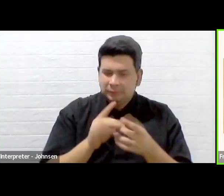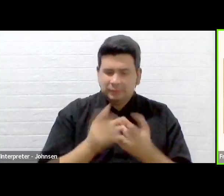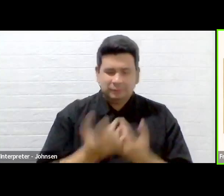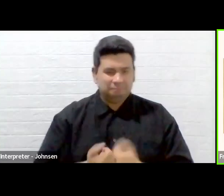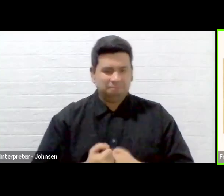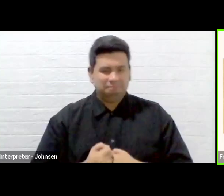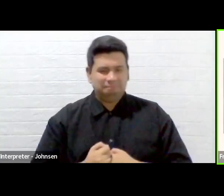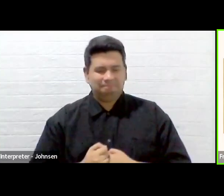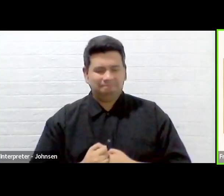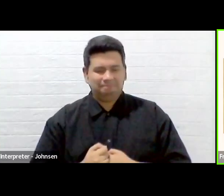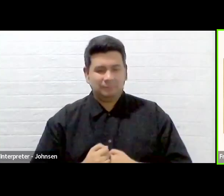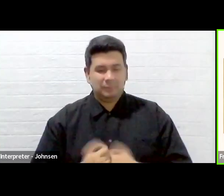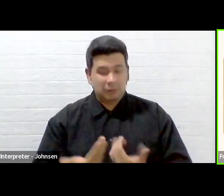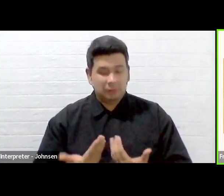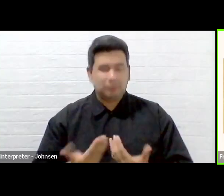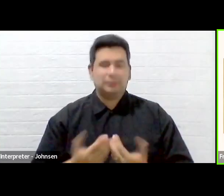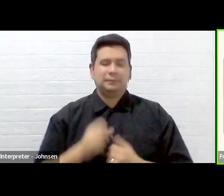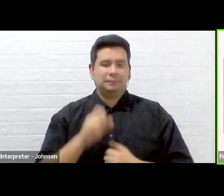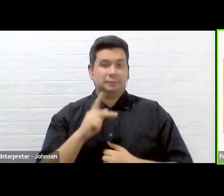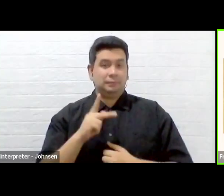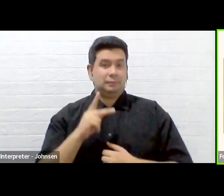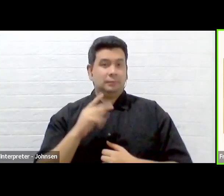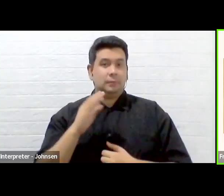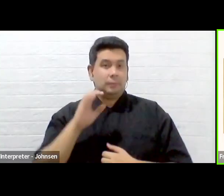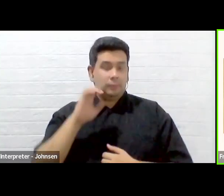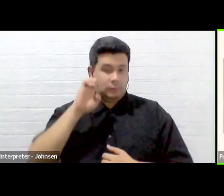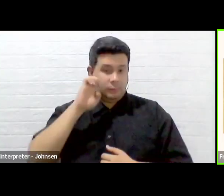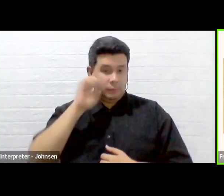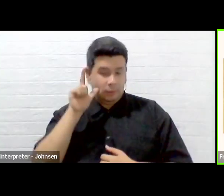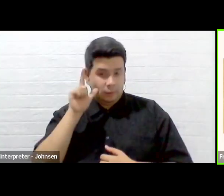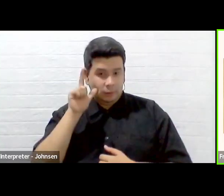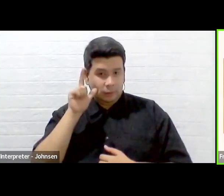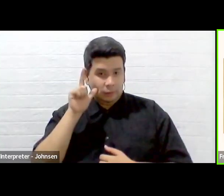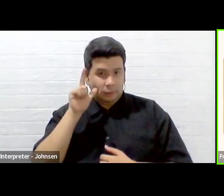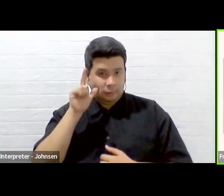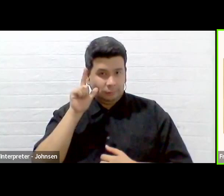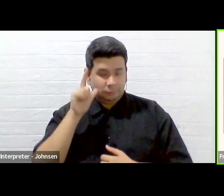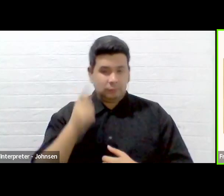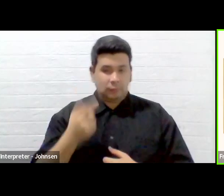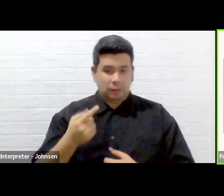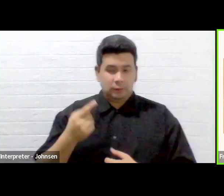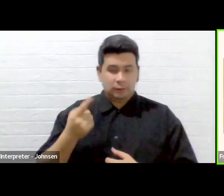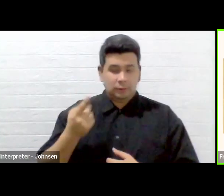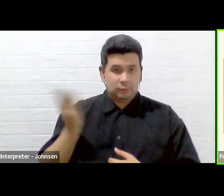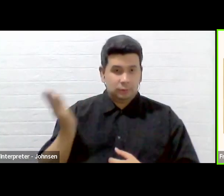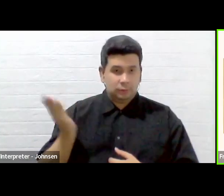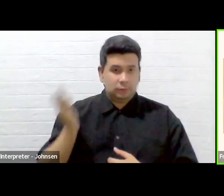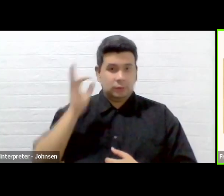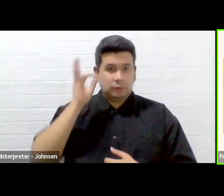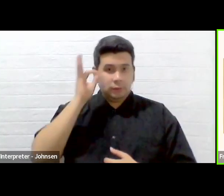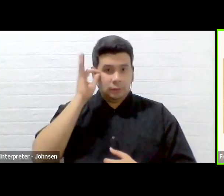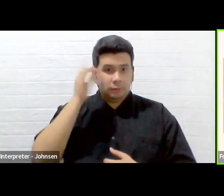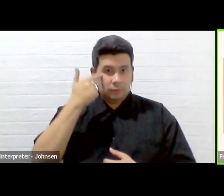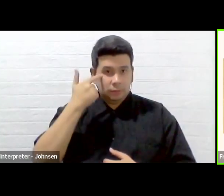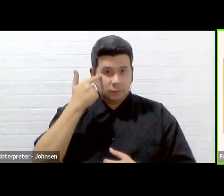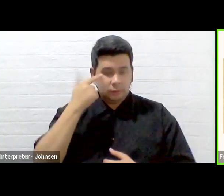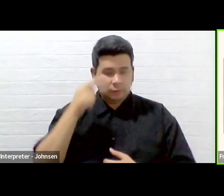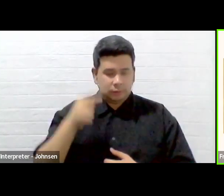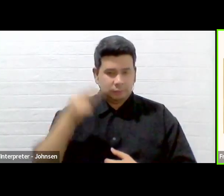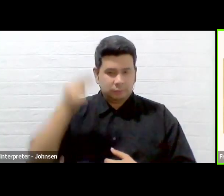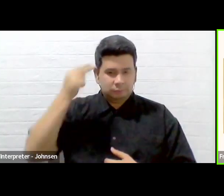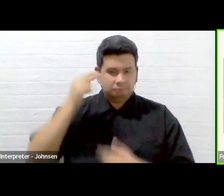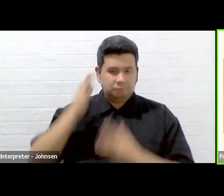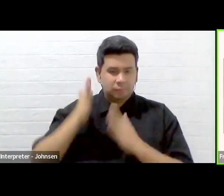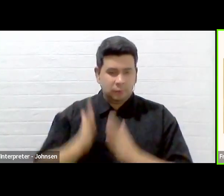No? So as Elma had already mentioned, I am a historian, and actually when I